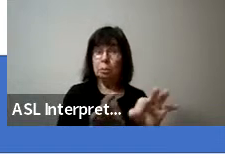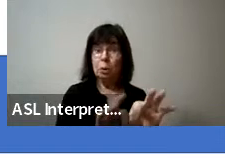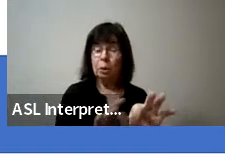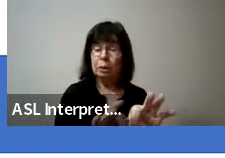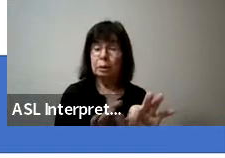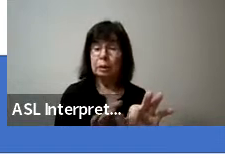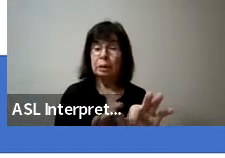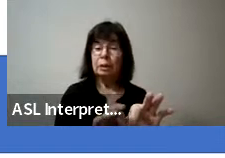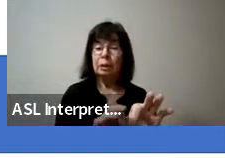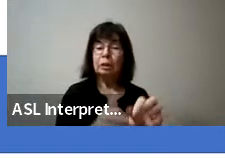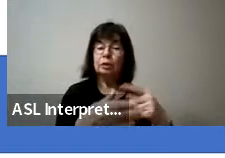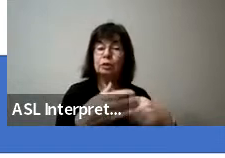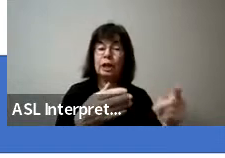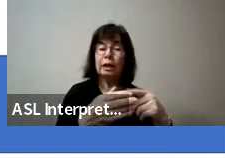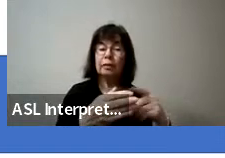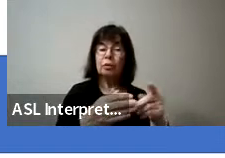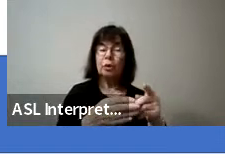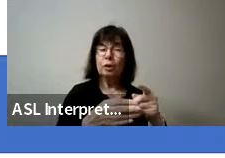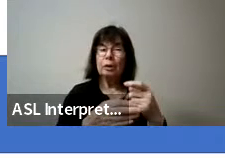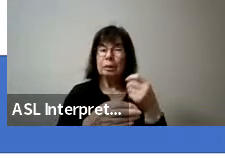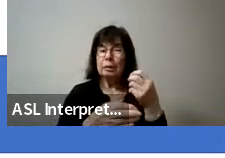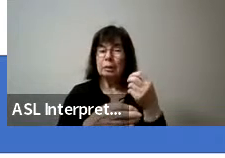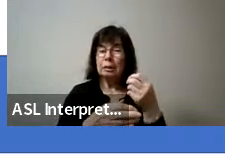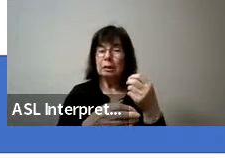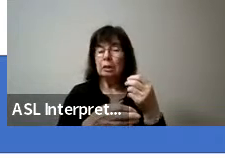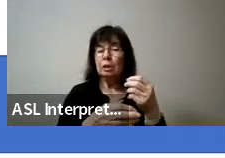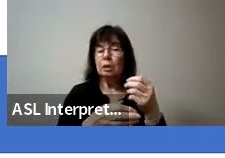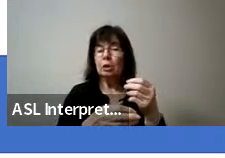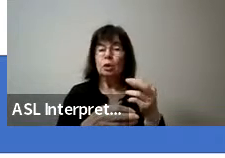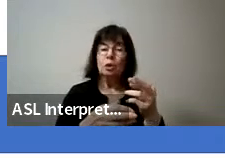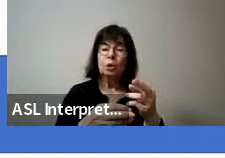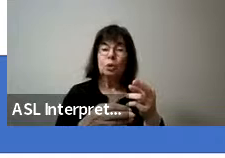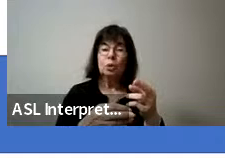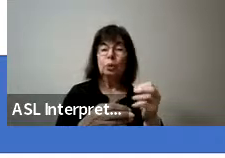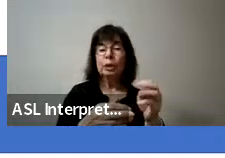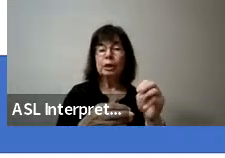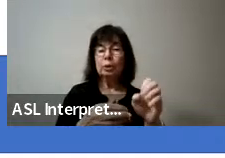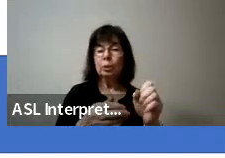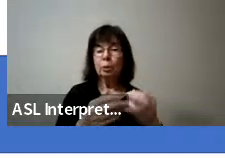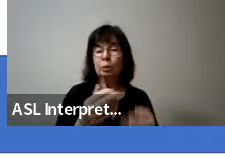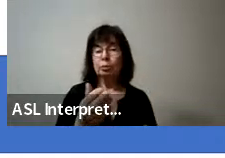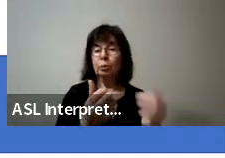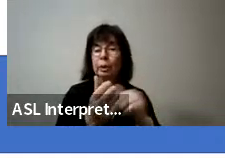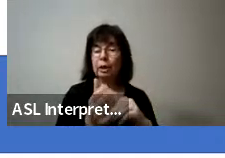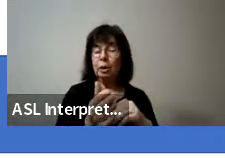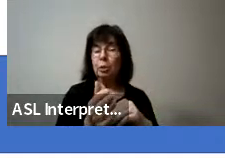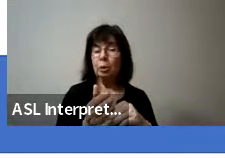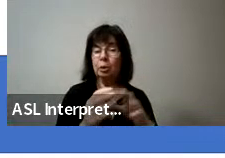the upcoming renewal packets which they may be receiving soon.